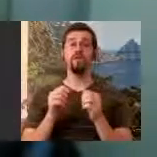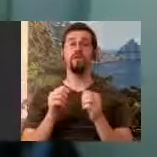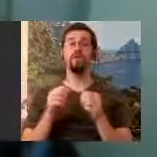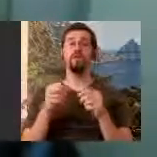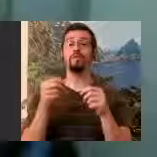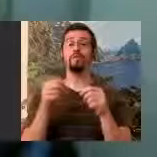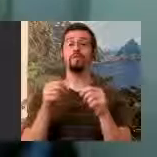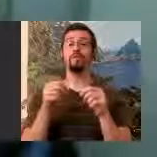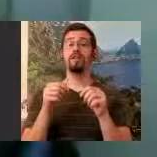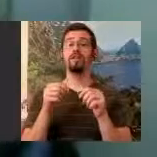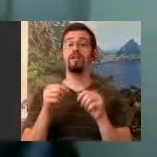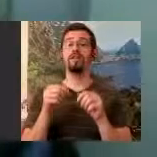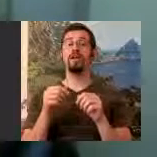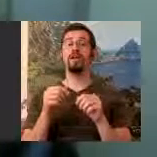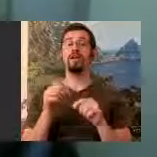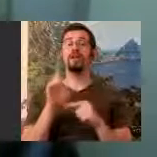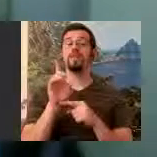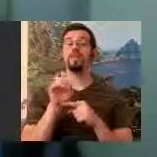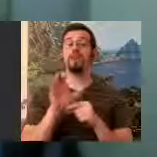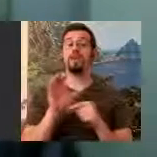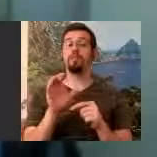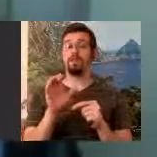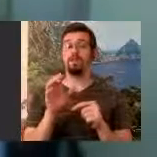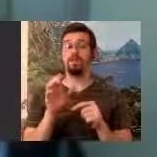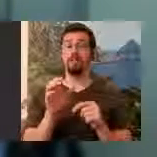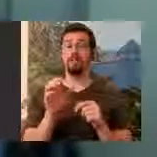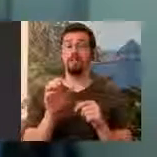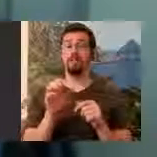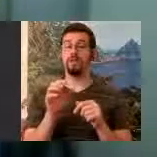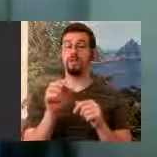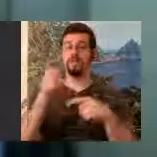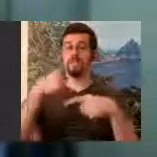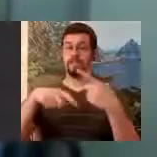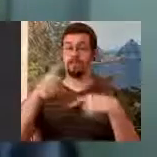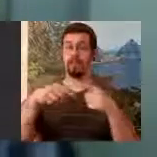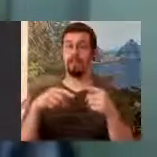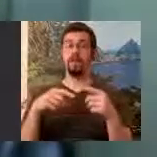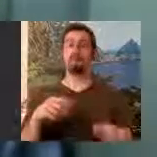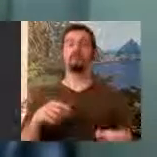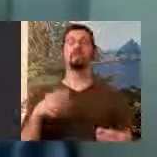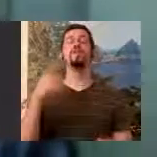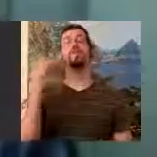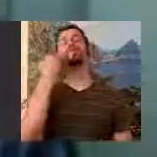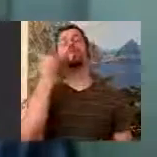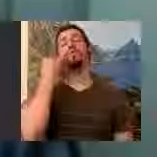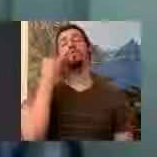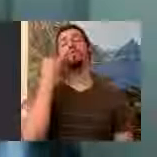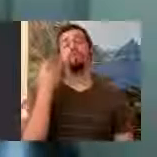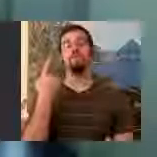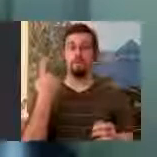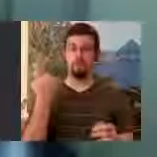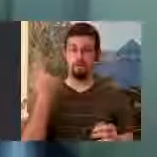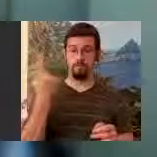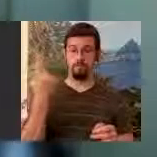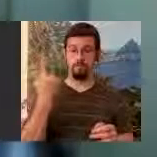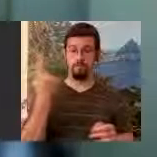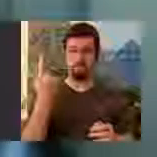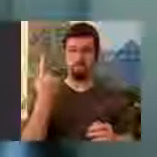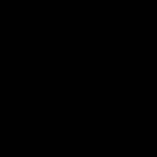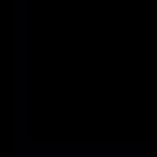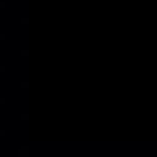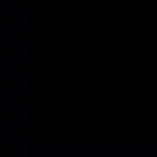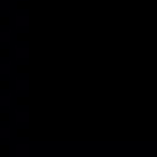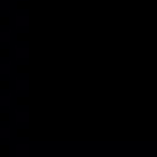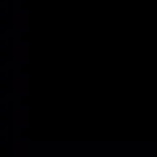the segmentation among the signs. For example, if one person is producing